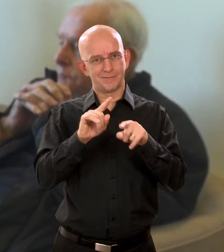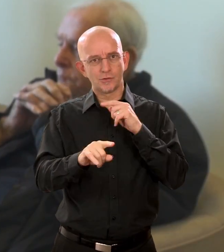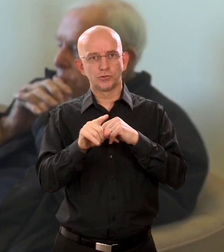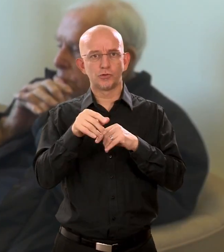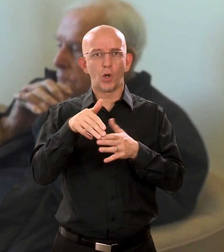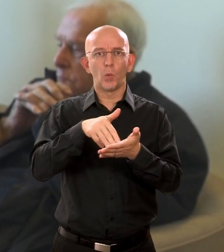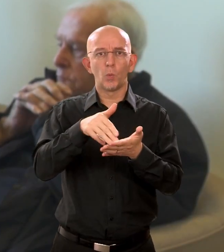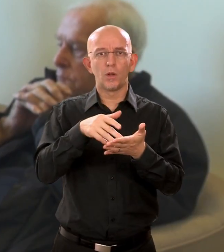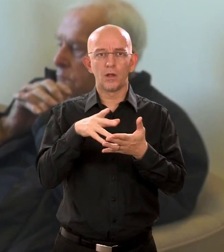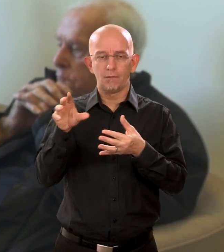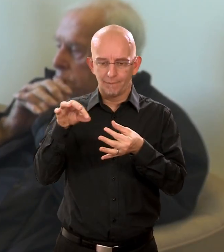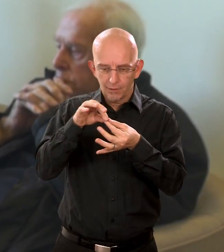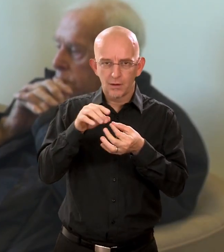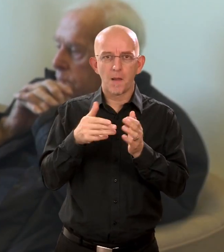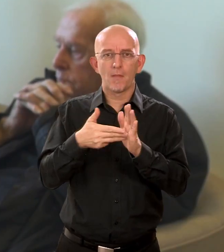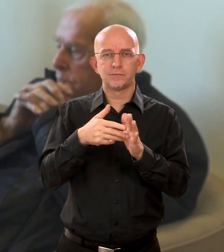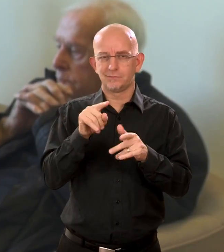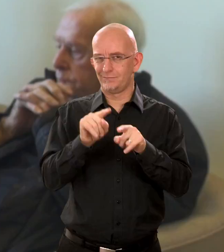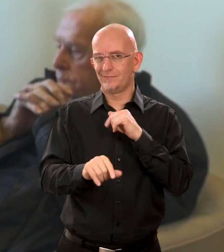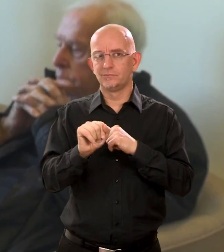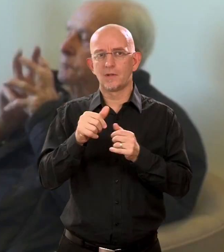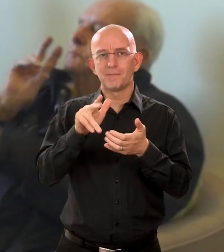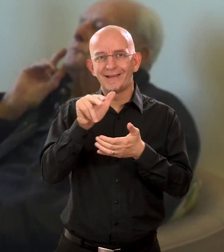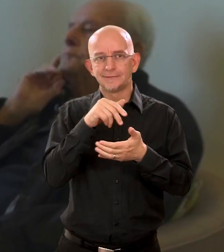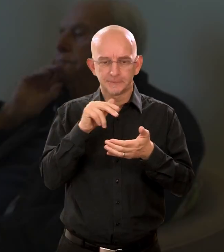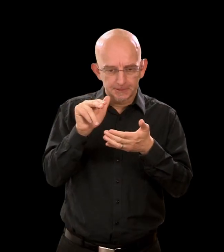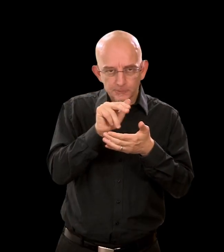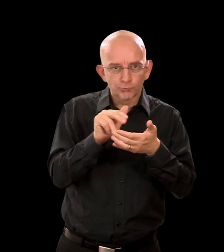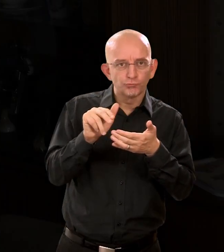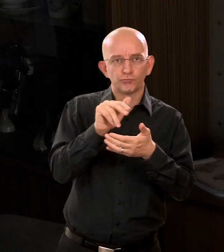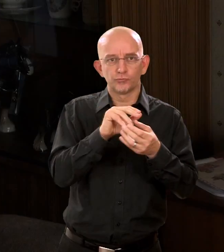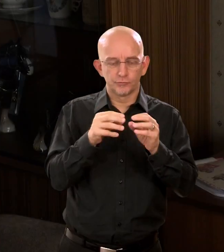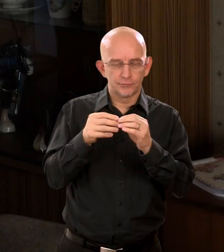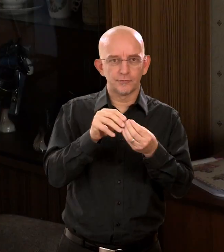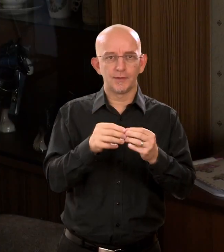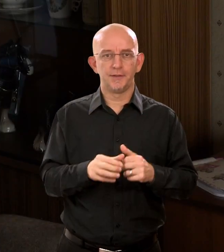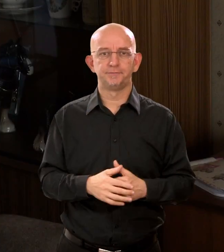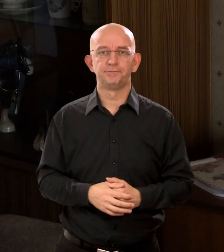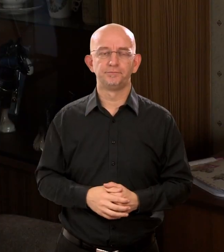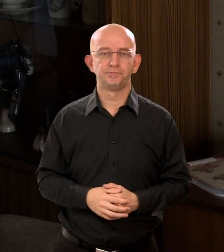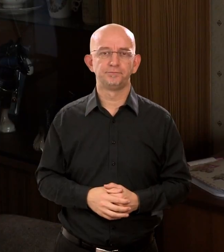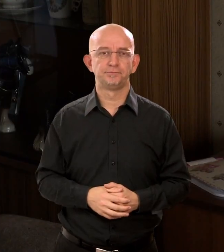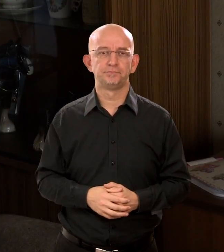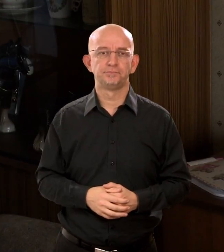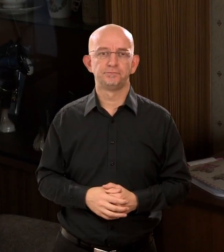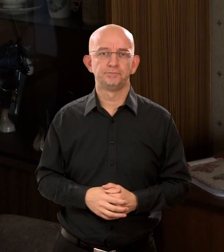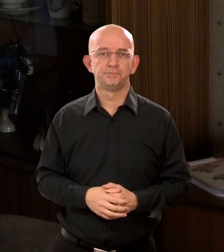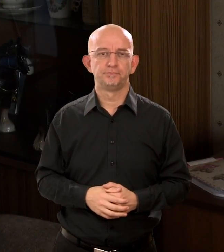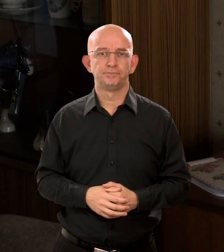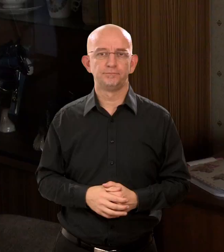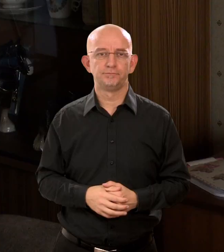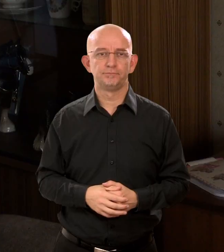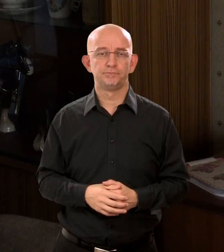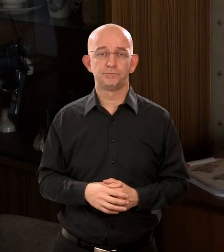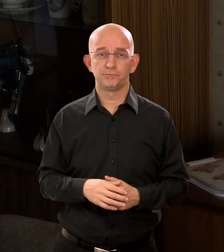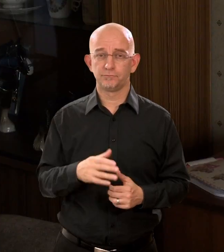you had to get a special glue for them and special paint. I had something called, which I'd